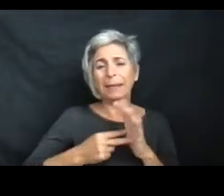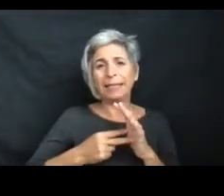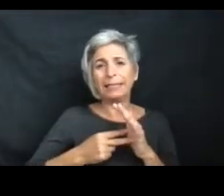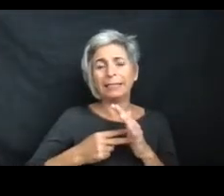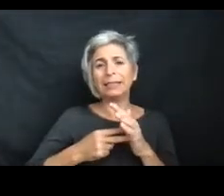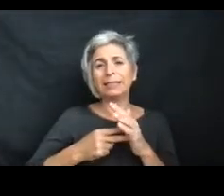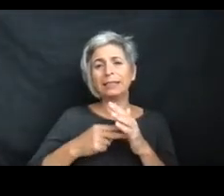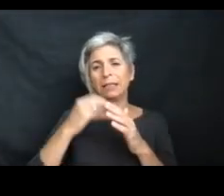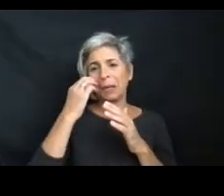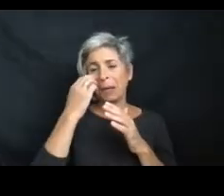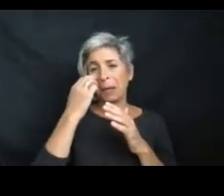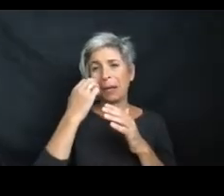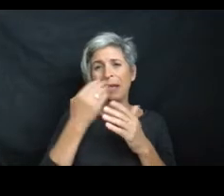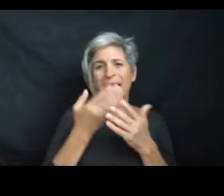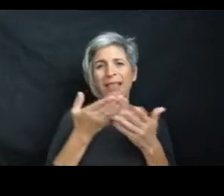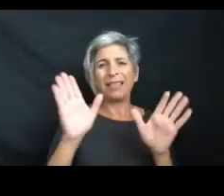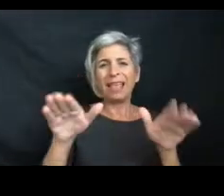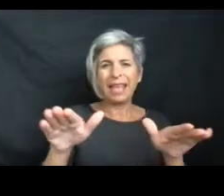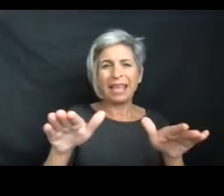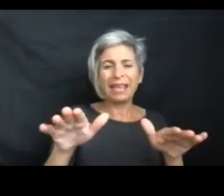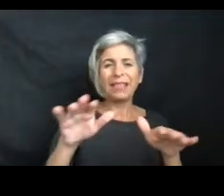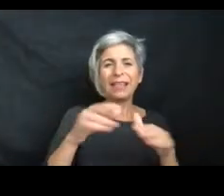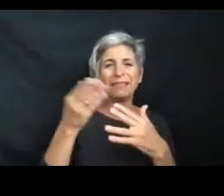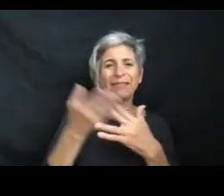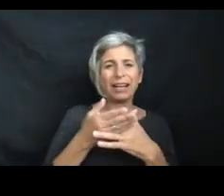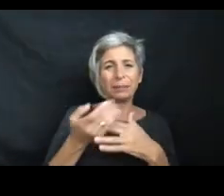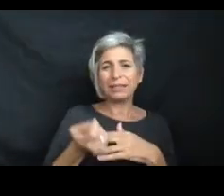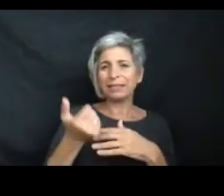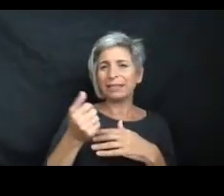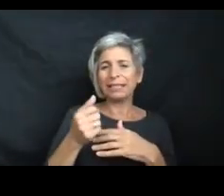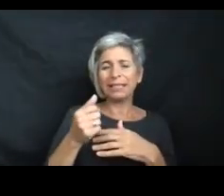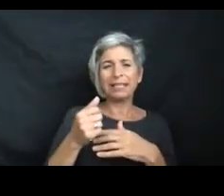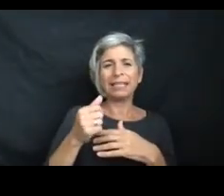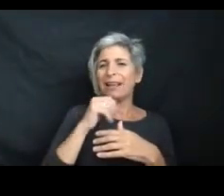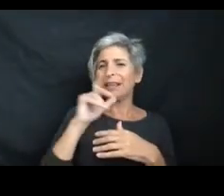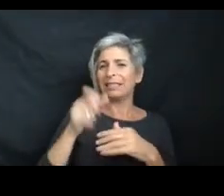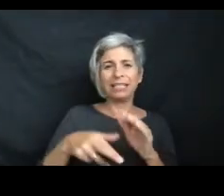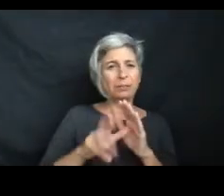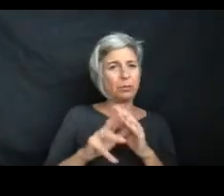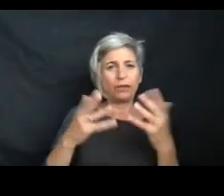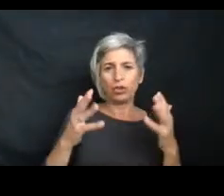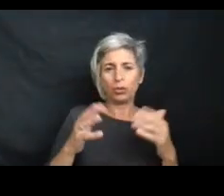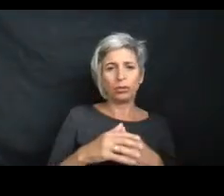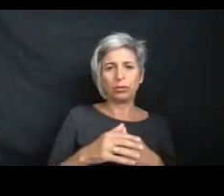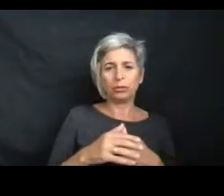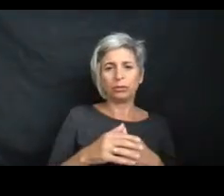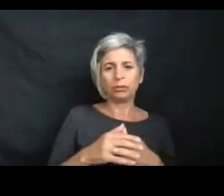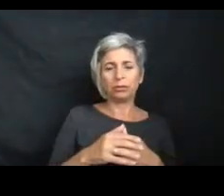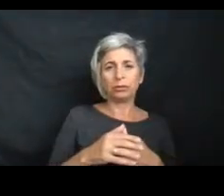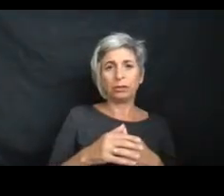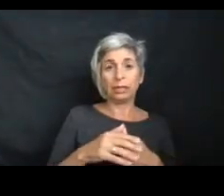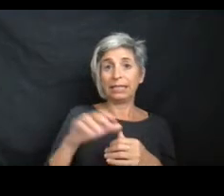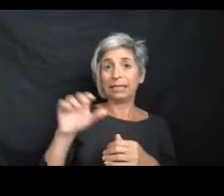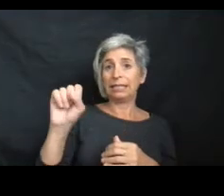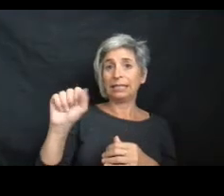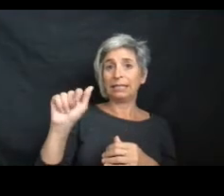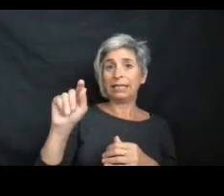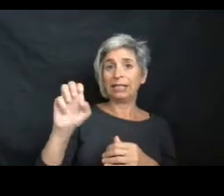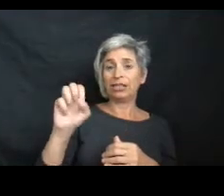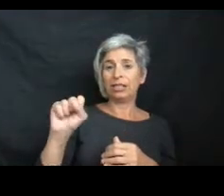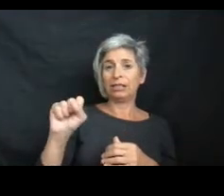referencing, saying that, hey, this file has been deleted and no longer needs to be reviewed. We don't delete files in SagesGov.